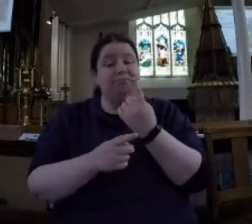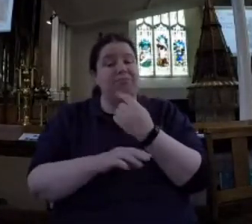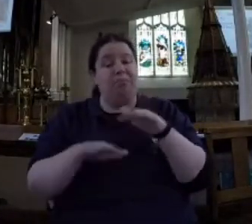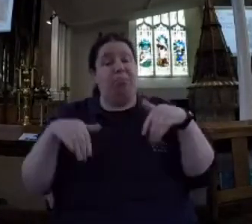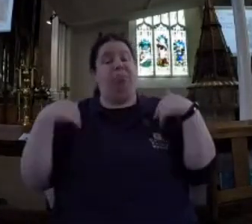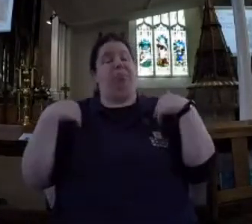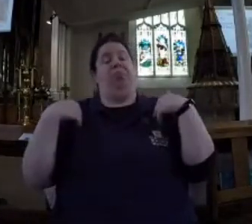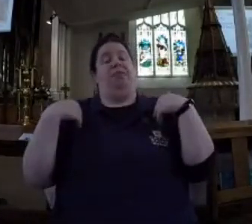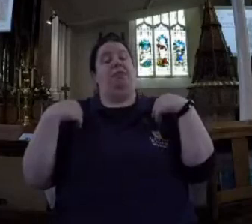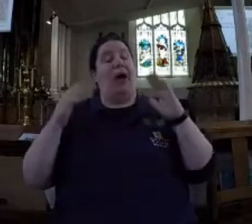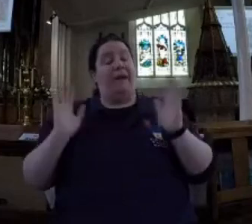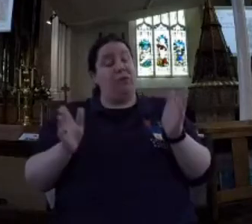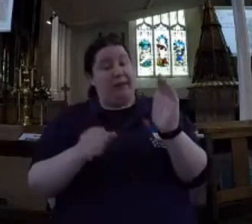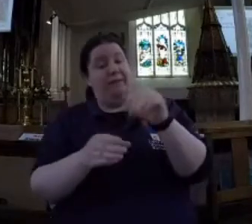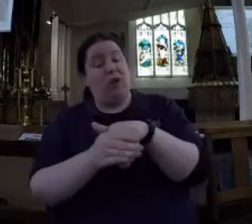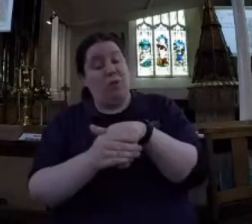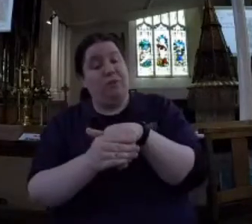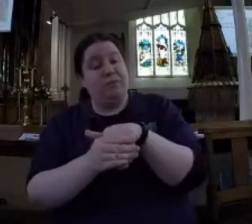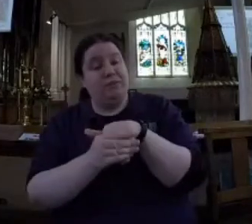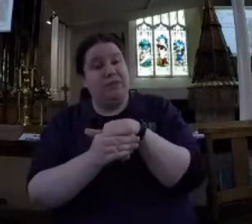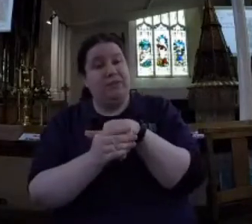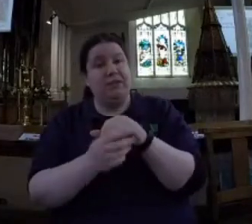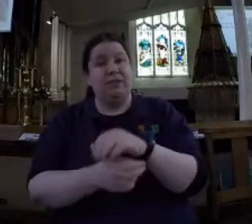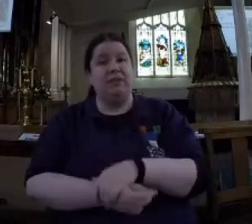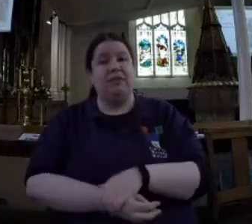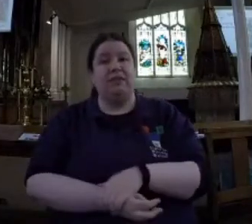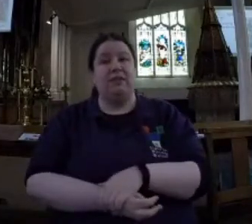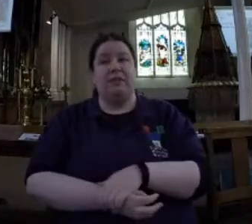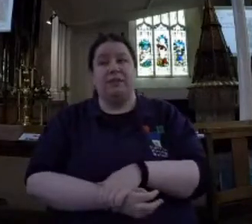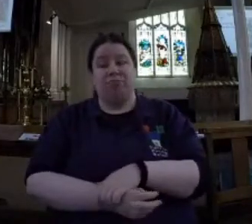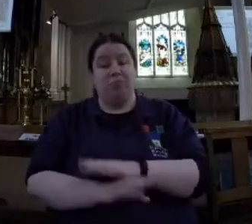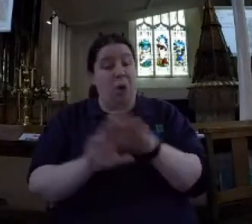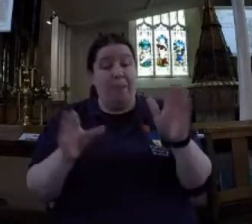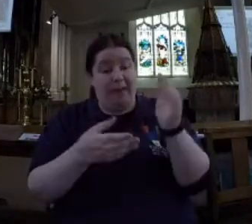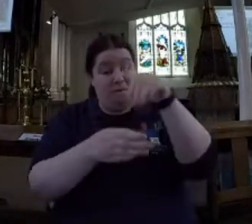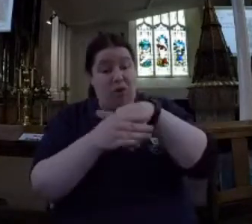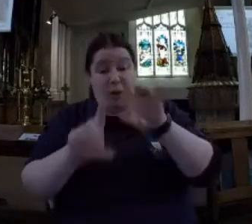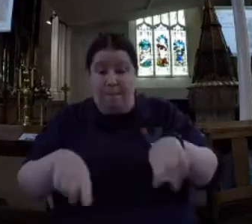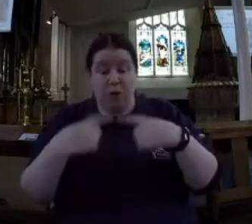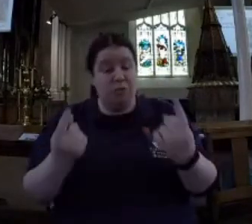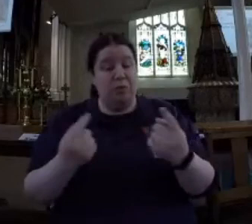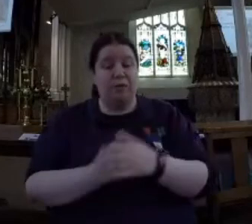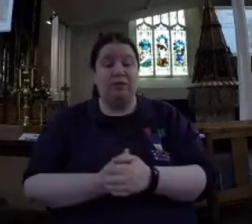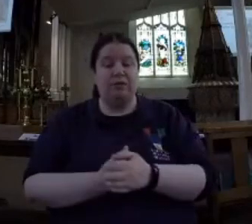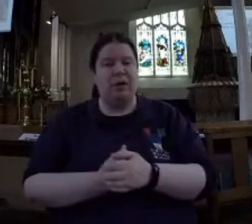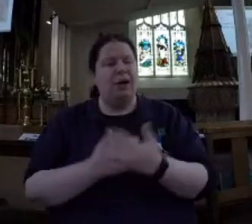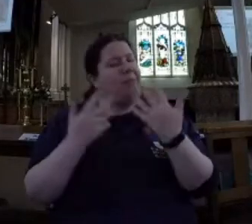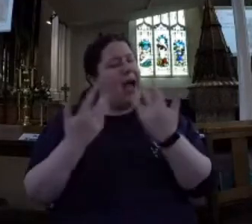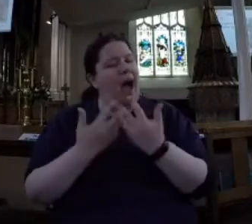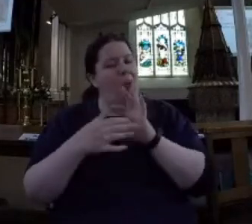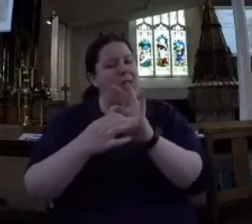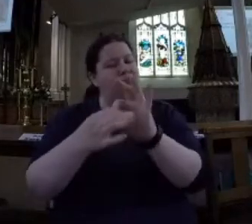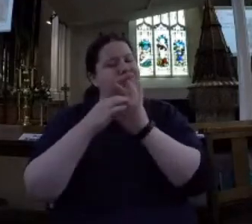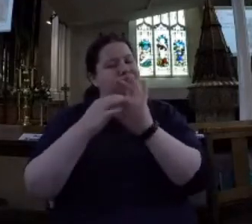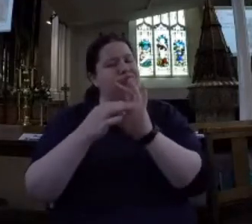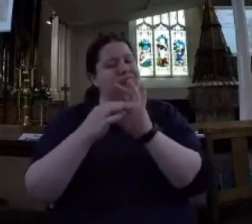involved in the game of life. To not get involved is impossible. But how we engage with the game